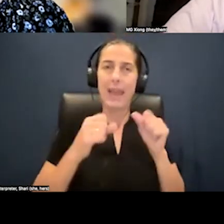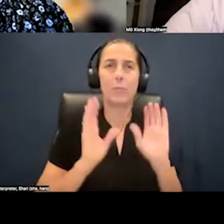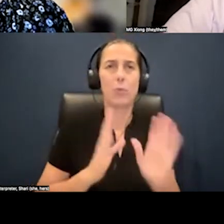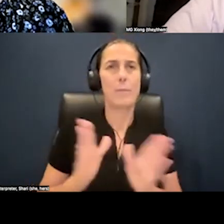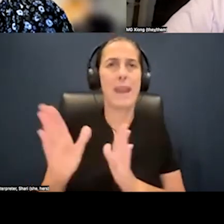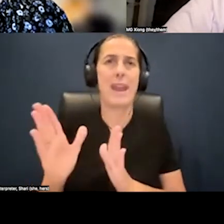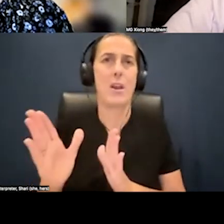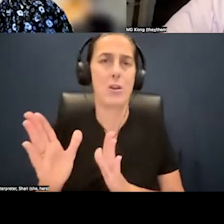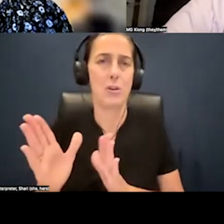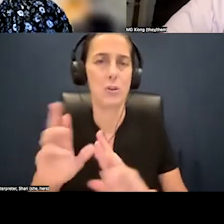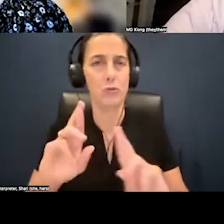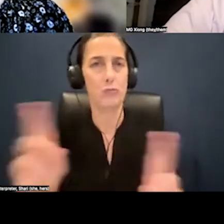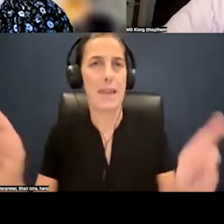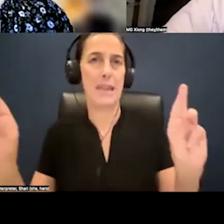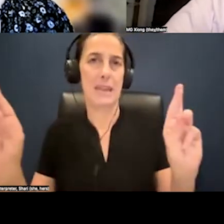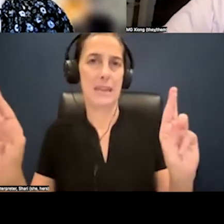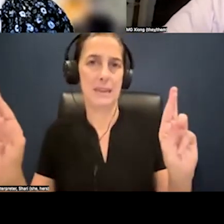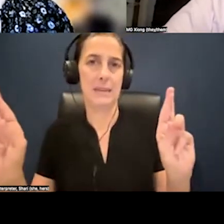answer?